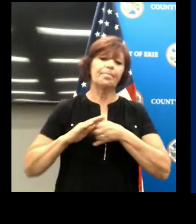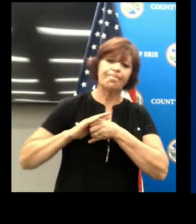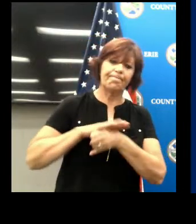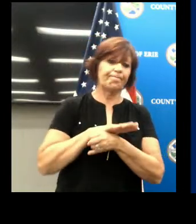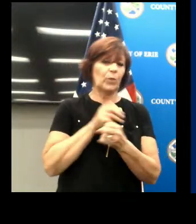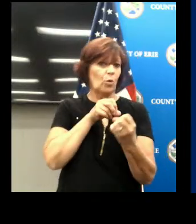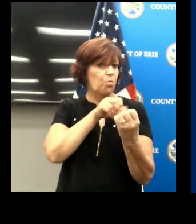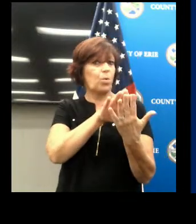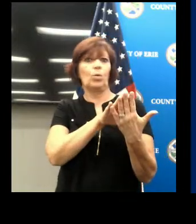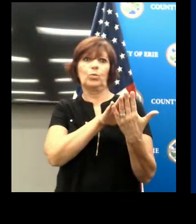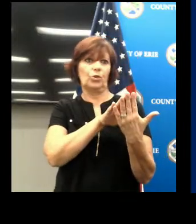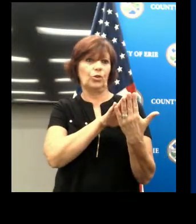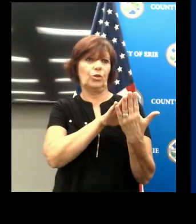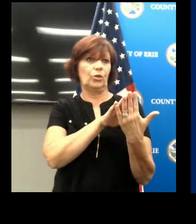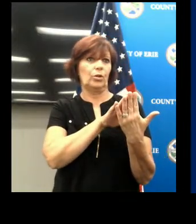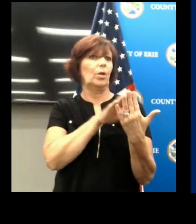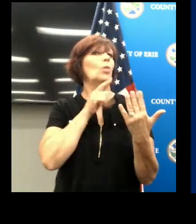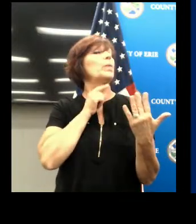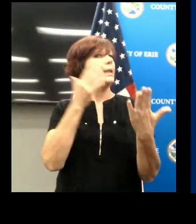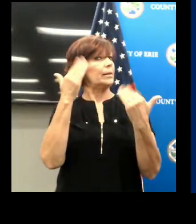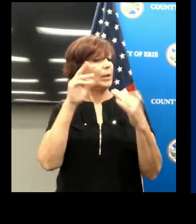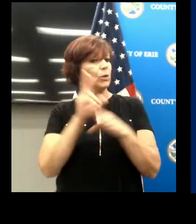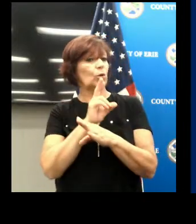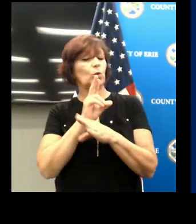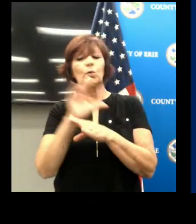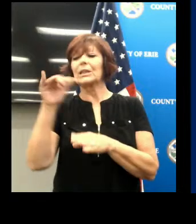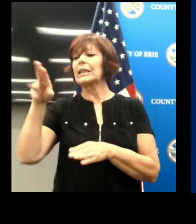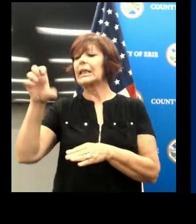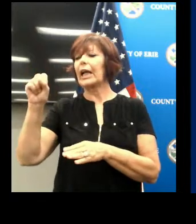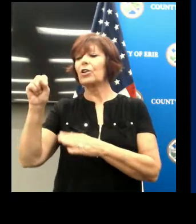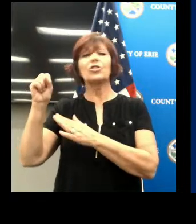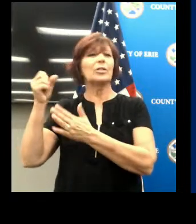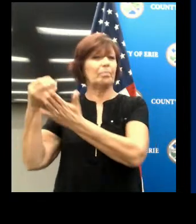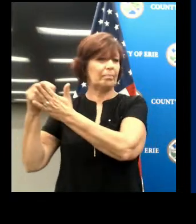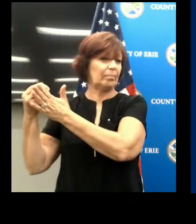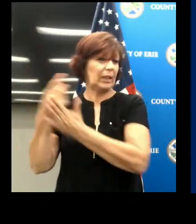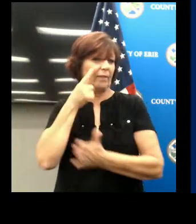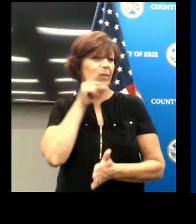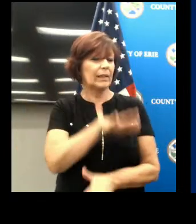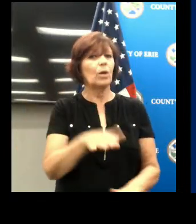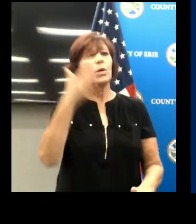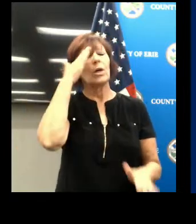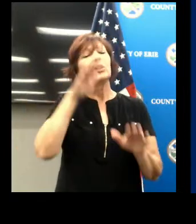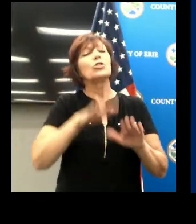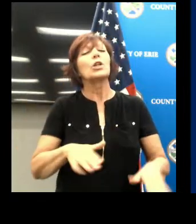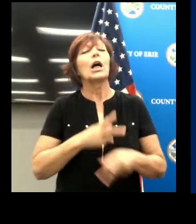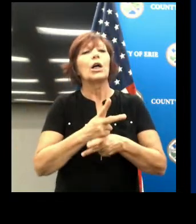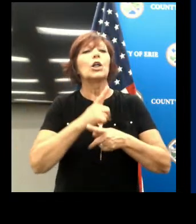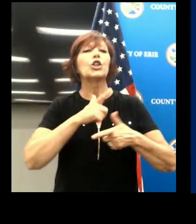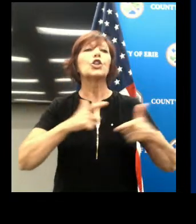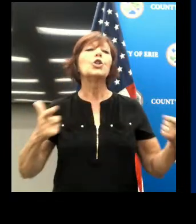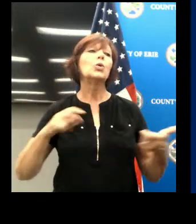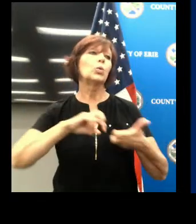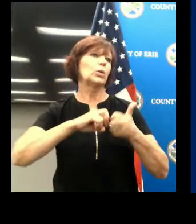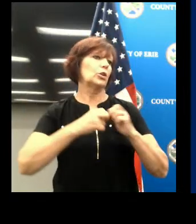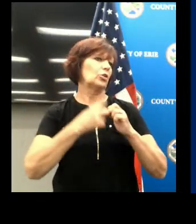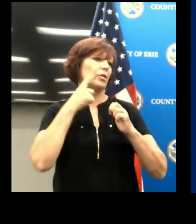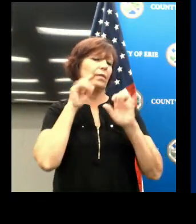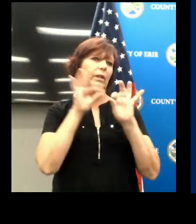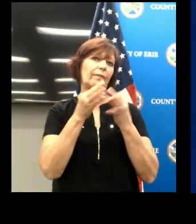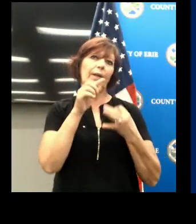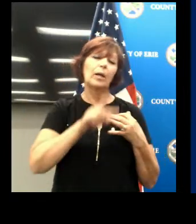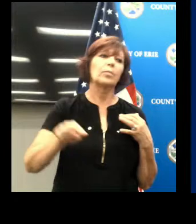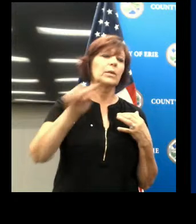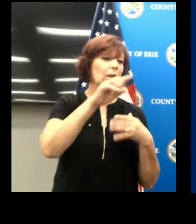approach in place. We do expect to use some CARES Act funding for this. We know that child care is a huge issue for many of the families out